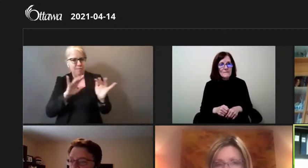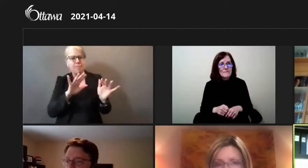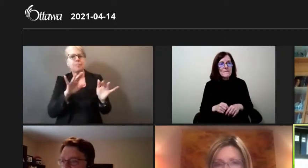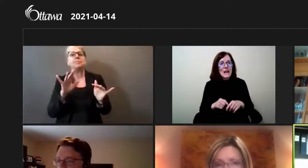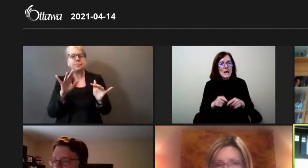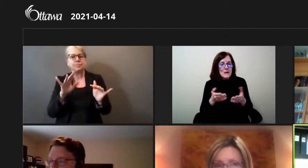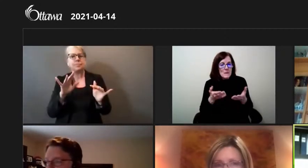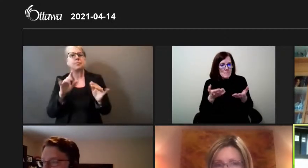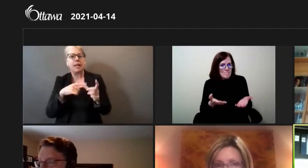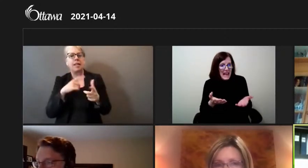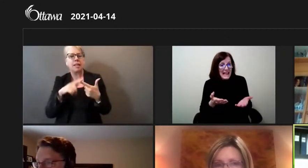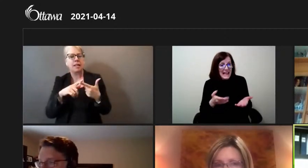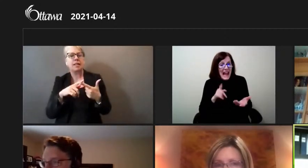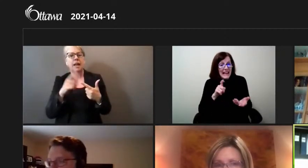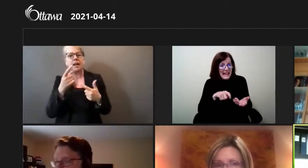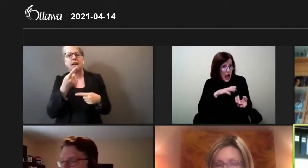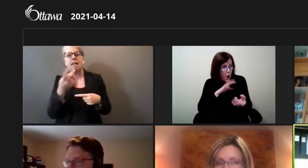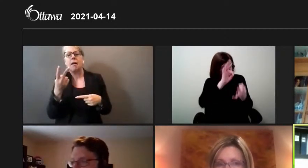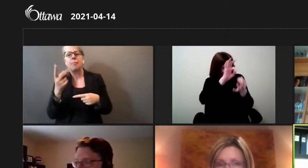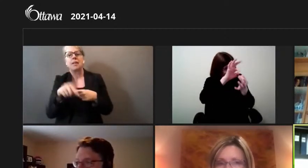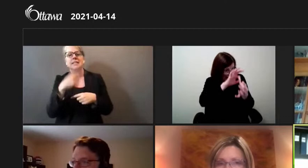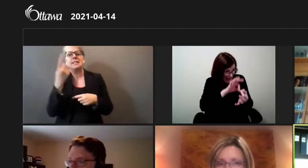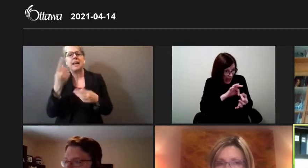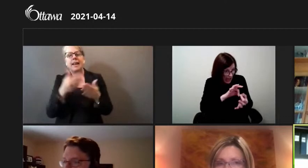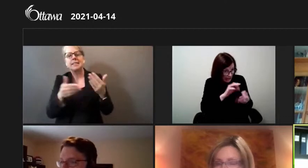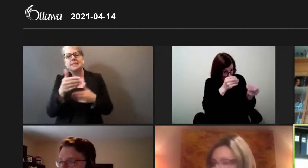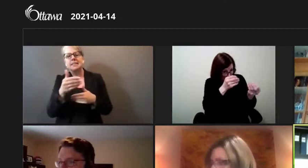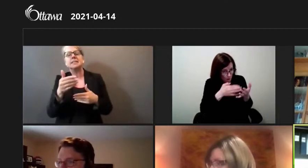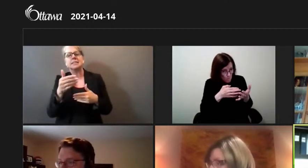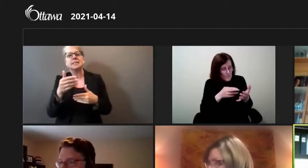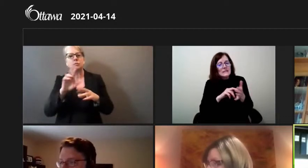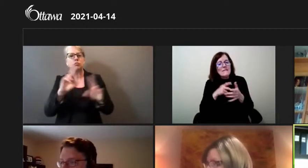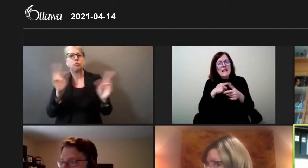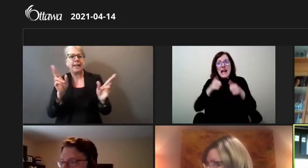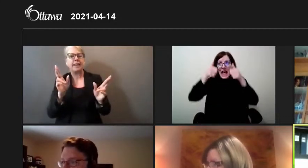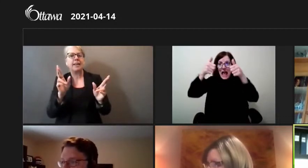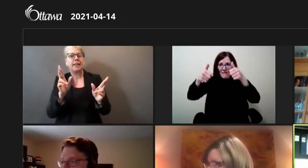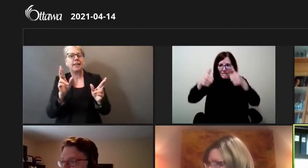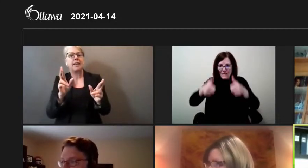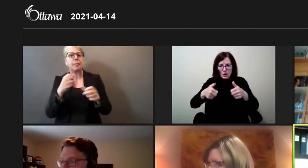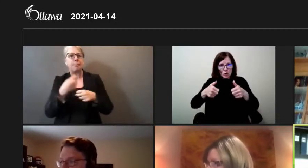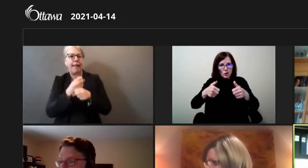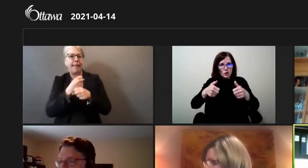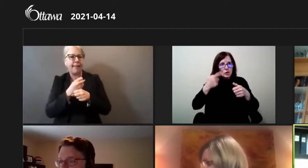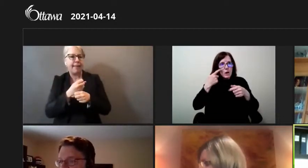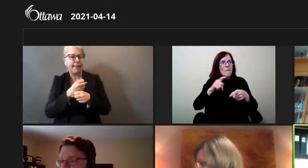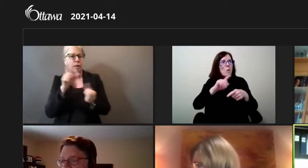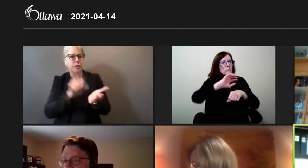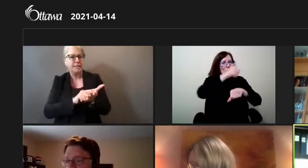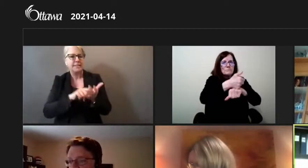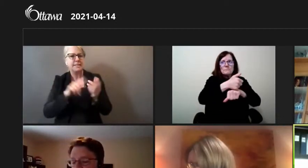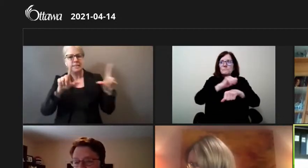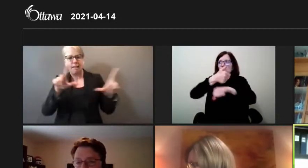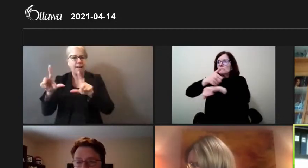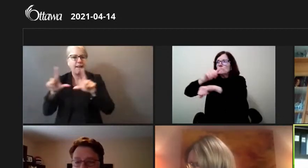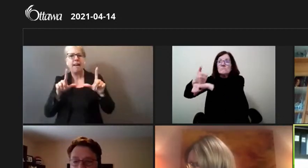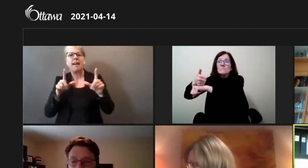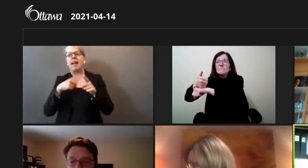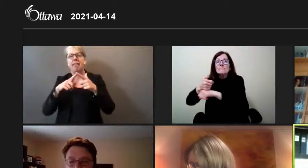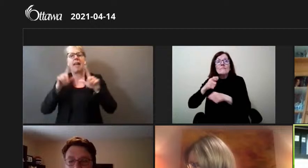we're probably a couple of days away from producing the signs and then deploying